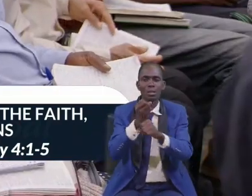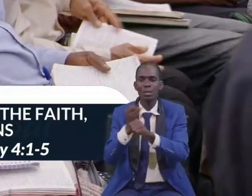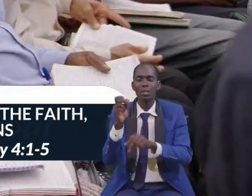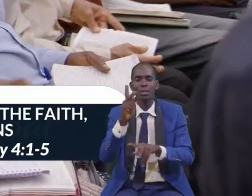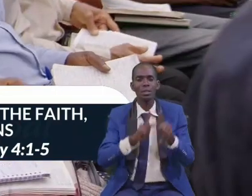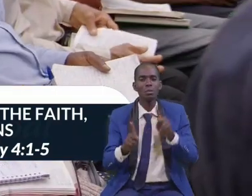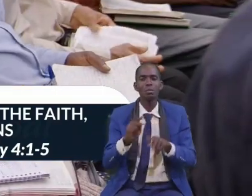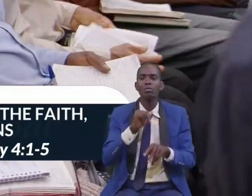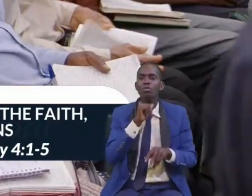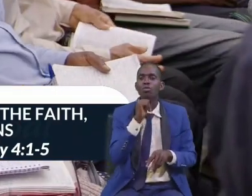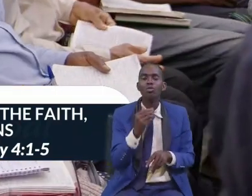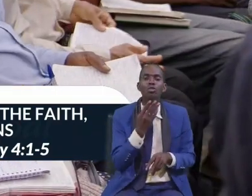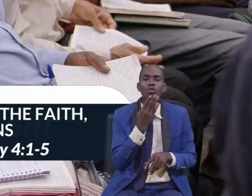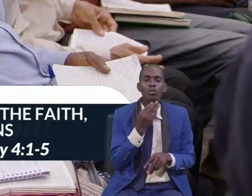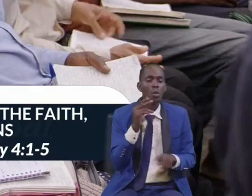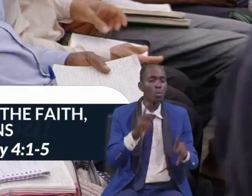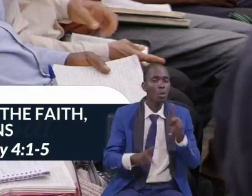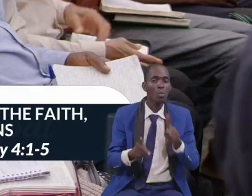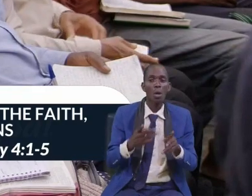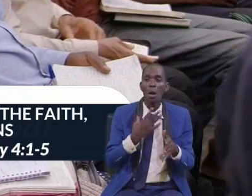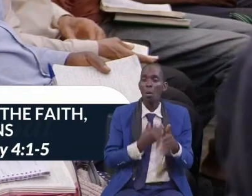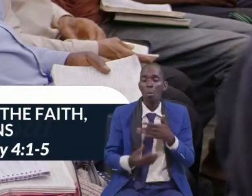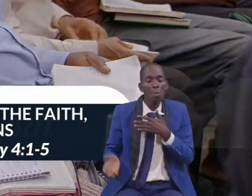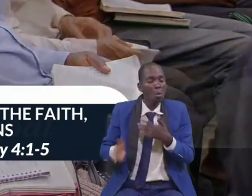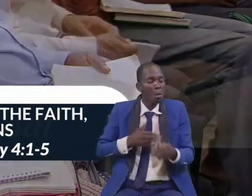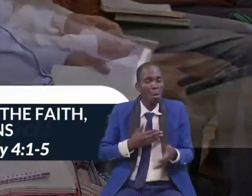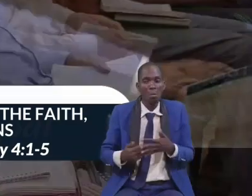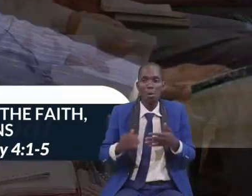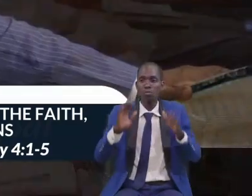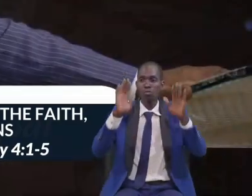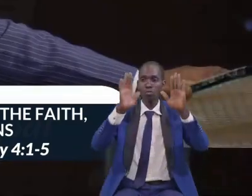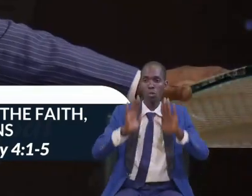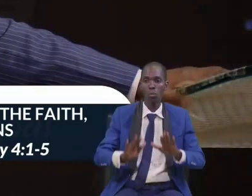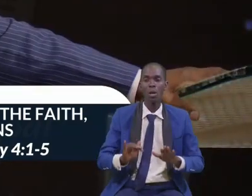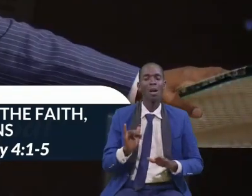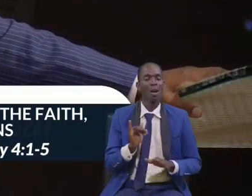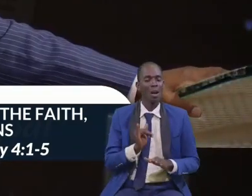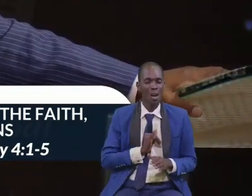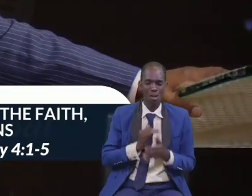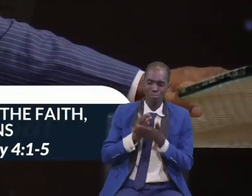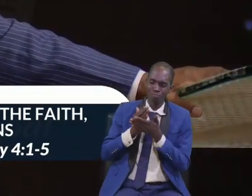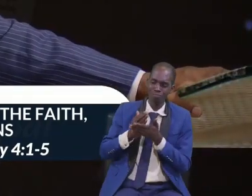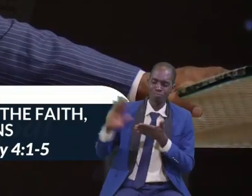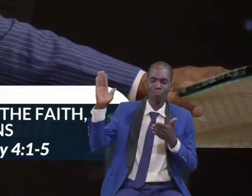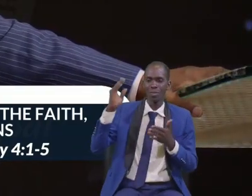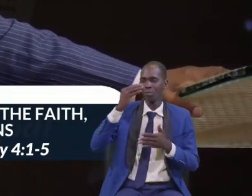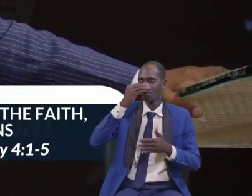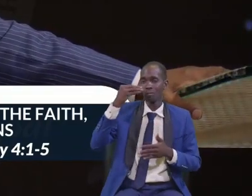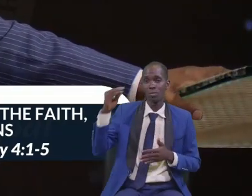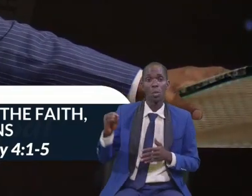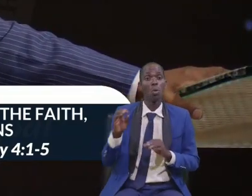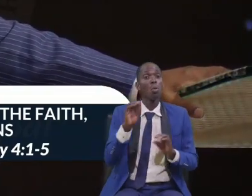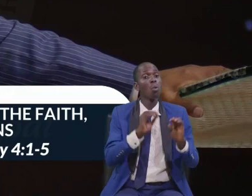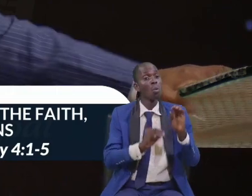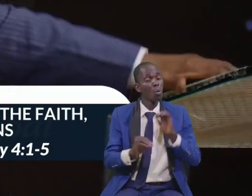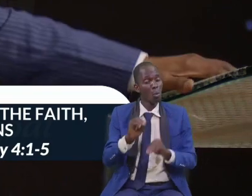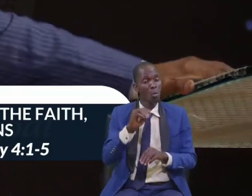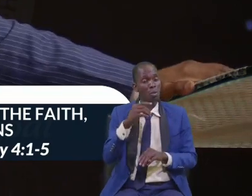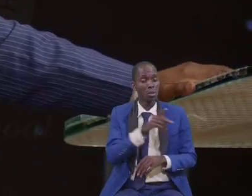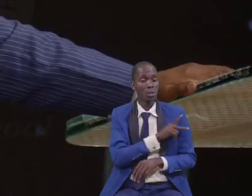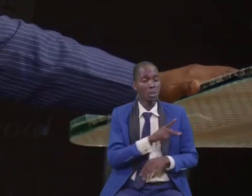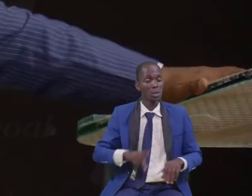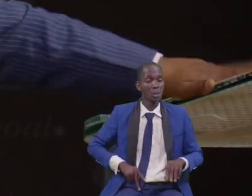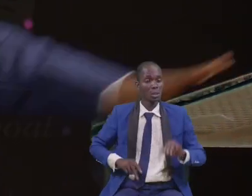and whatever tribulation, I despise them. O King Agrippa, I have not been